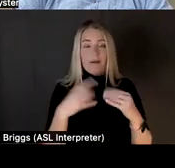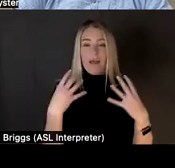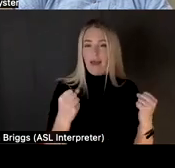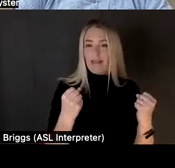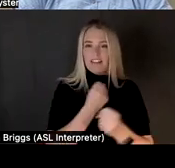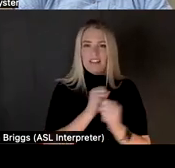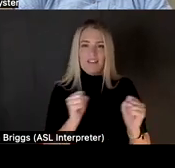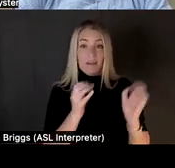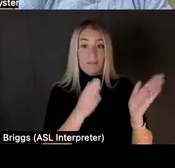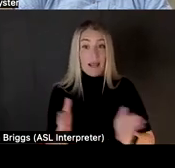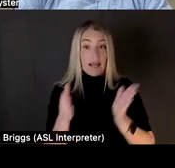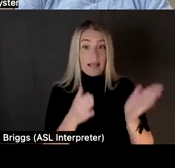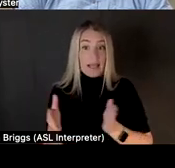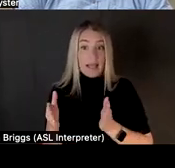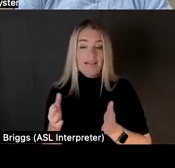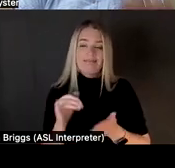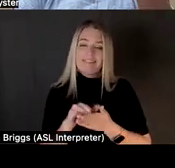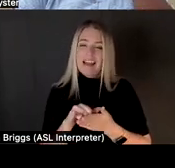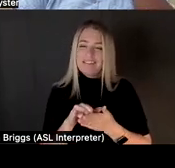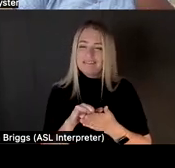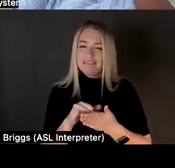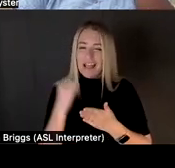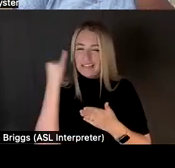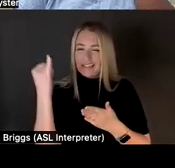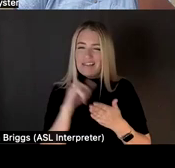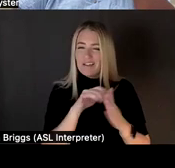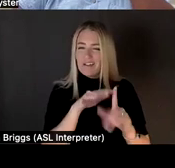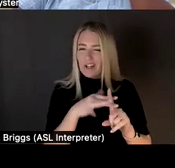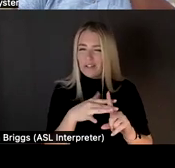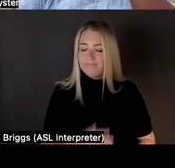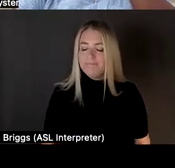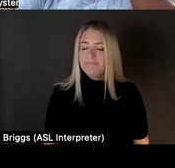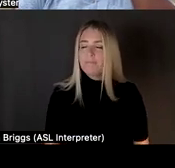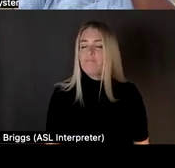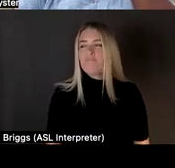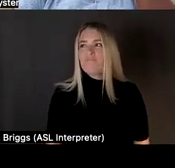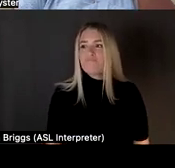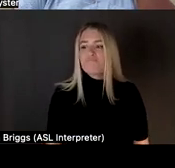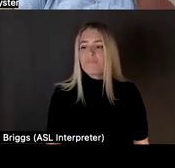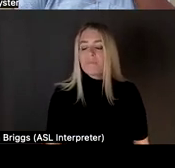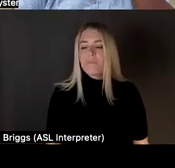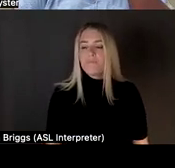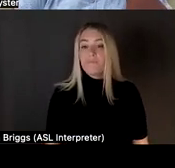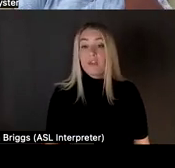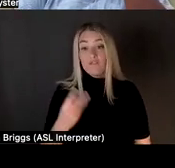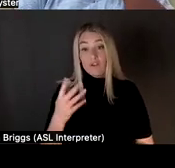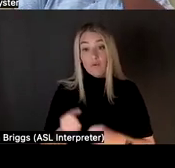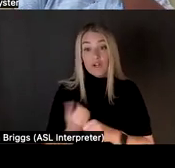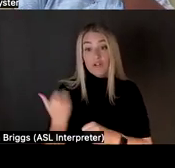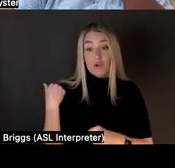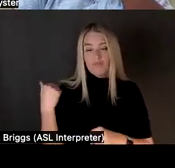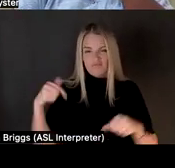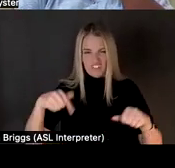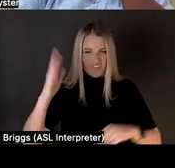safety and planning in that context. A few years ago, we did this presentation and a parent raised their hand and